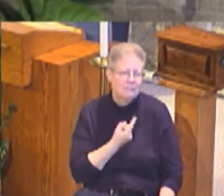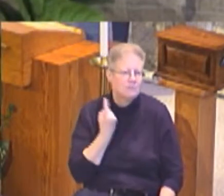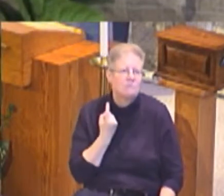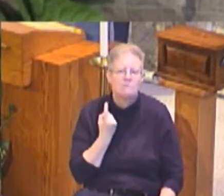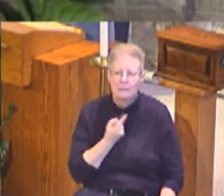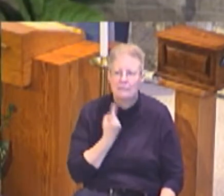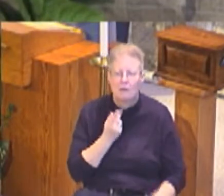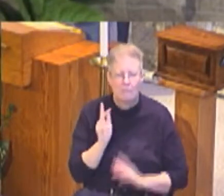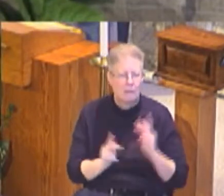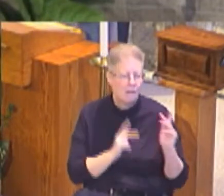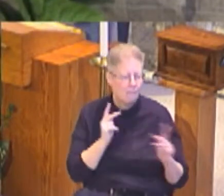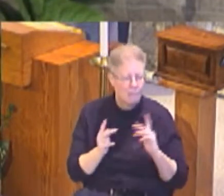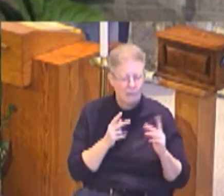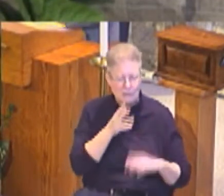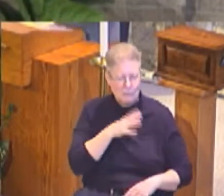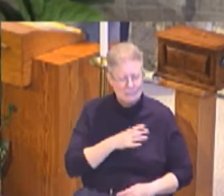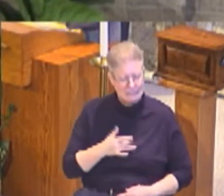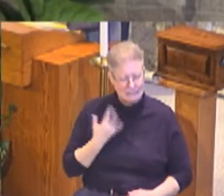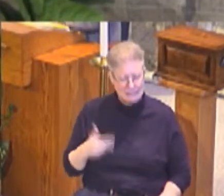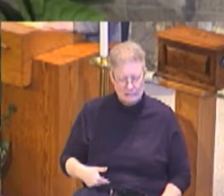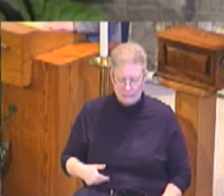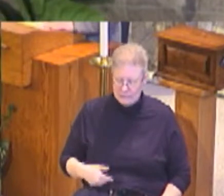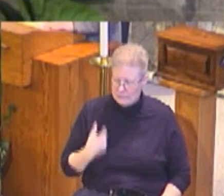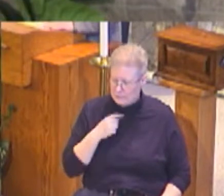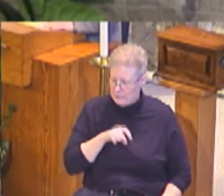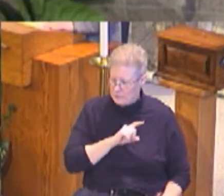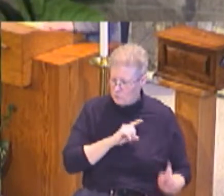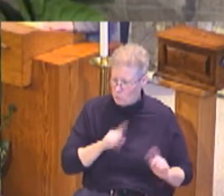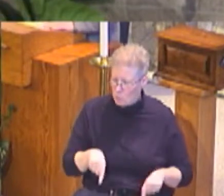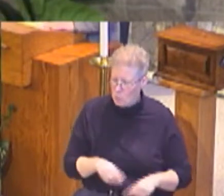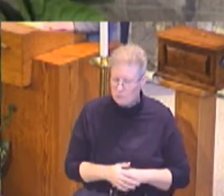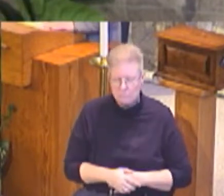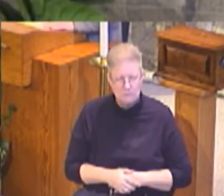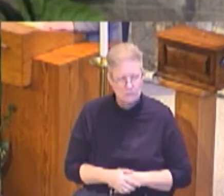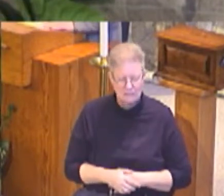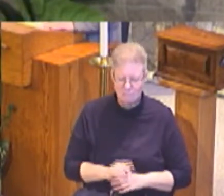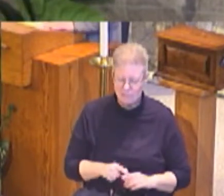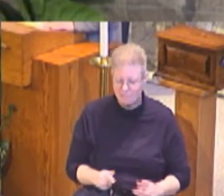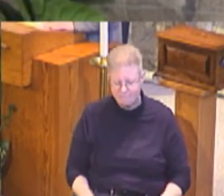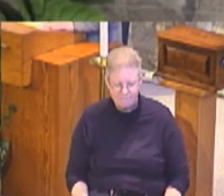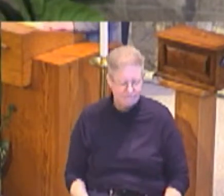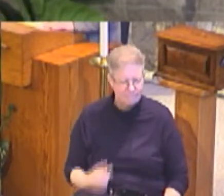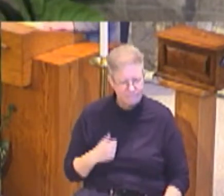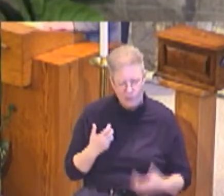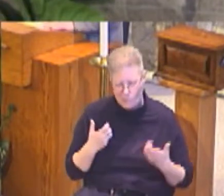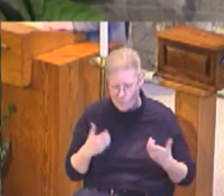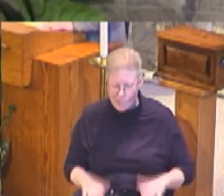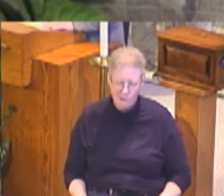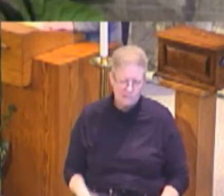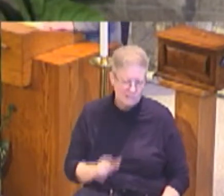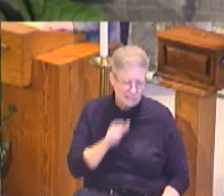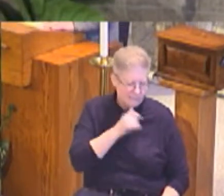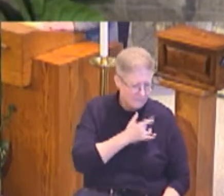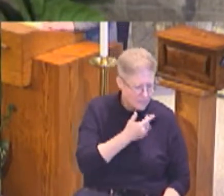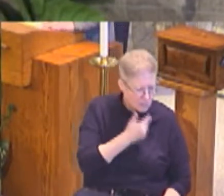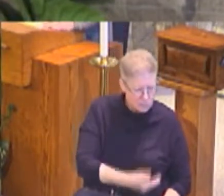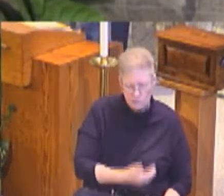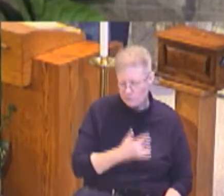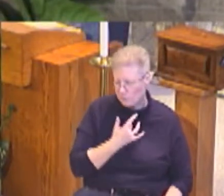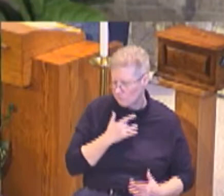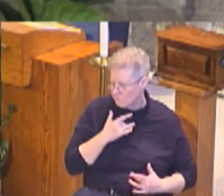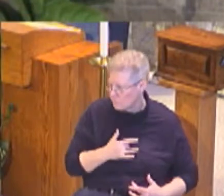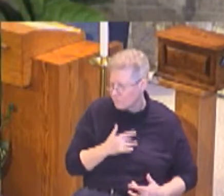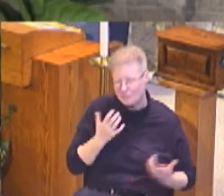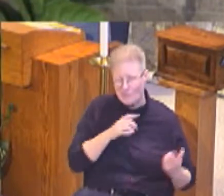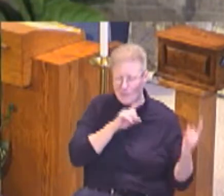felt this inner nudge that she should go to this potluck, but she didn't feel like it. She didn't feel good. She felt depressed.